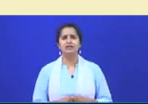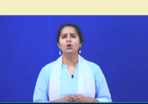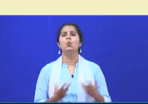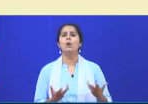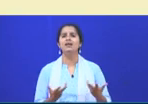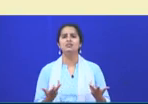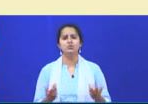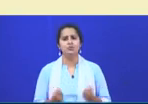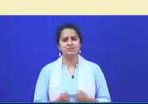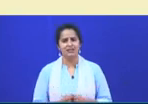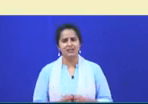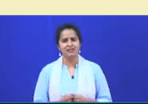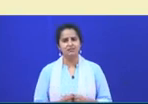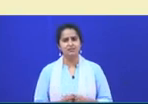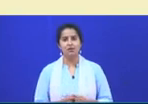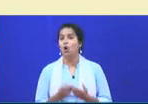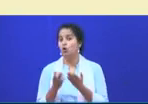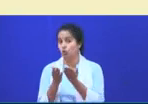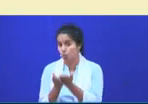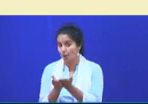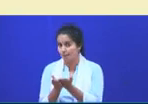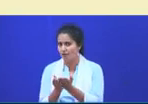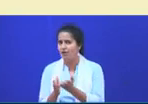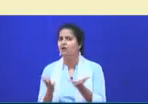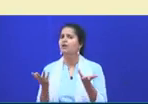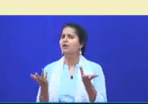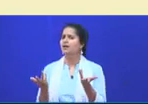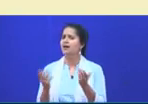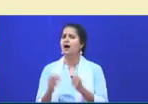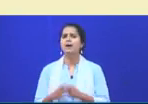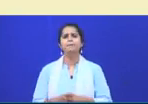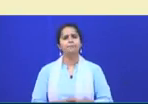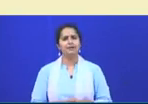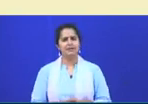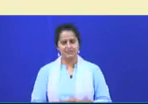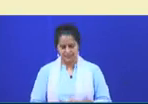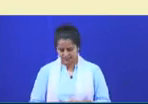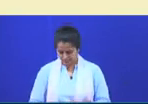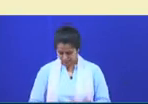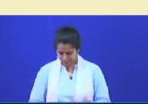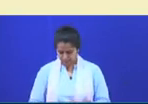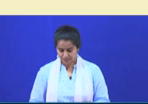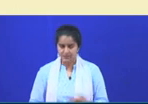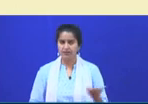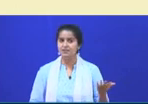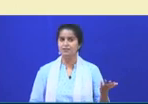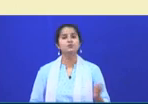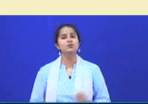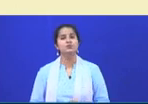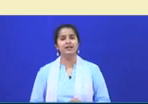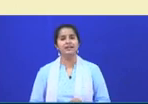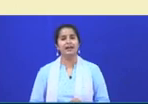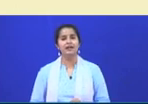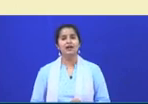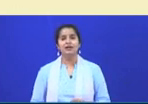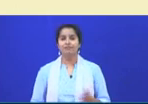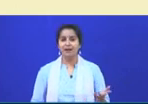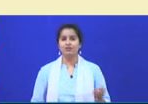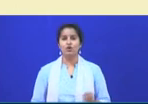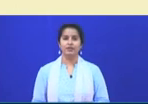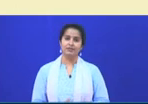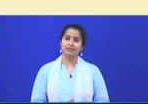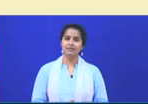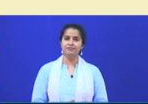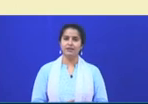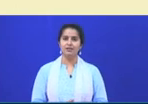pathati, when do you study? Or tvam kada pathasi, supposing you study at